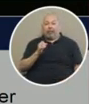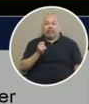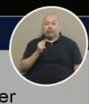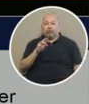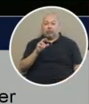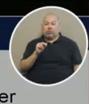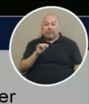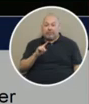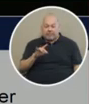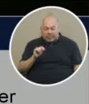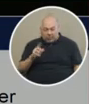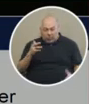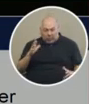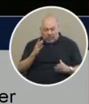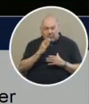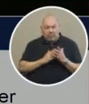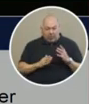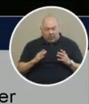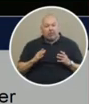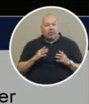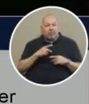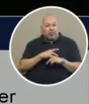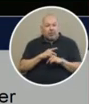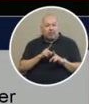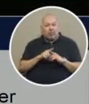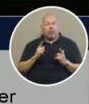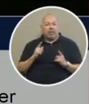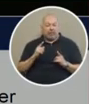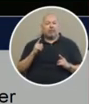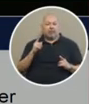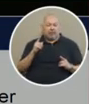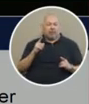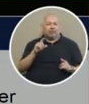what's being done already as far as route reductions and with the streetcar.